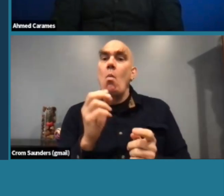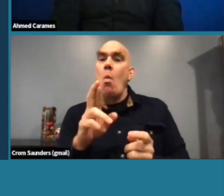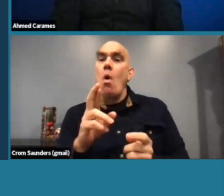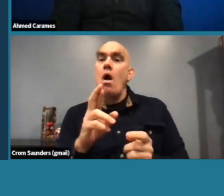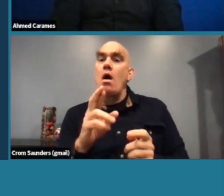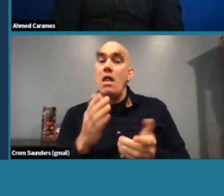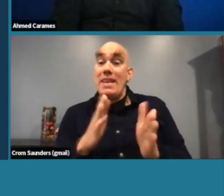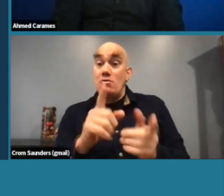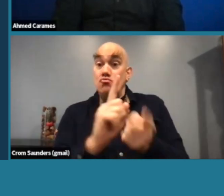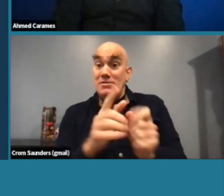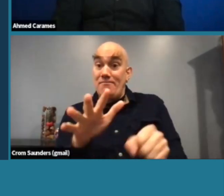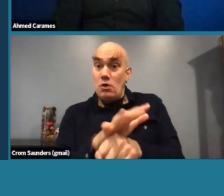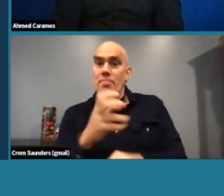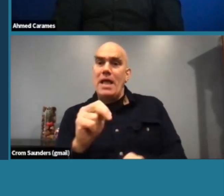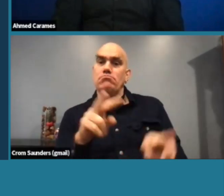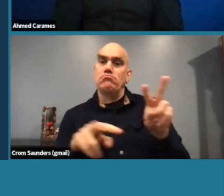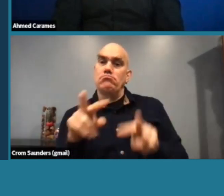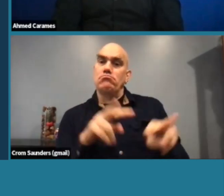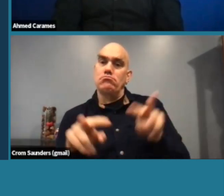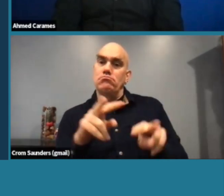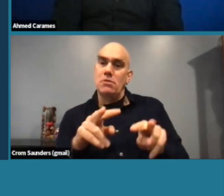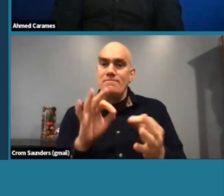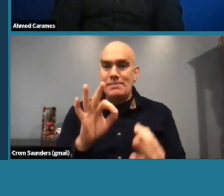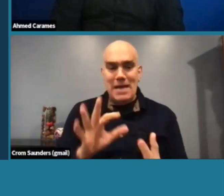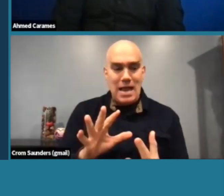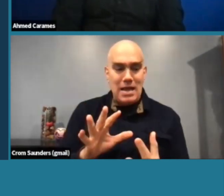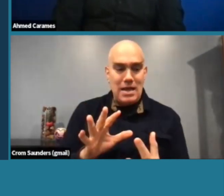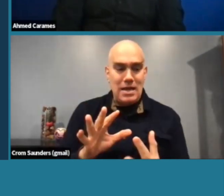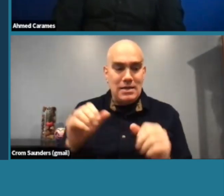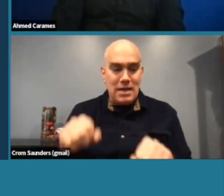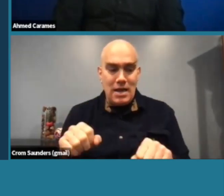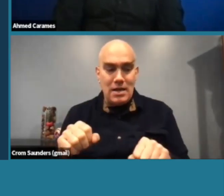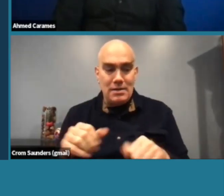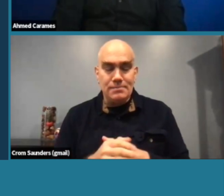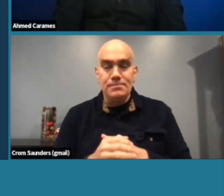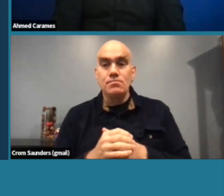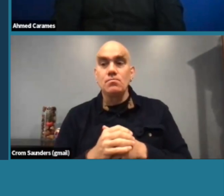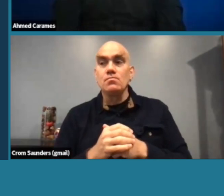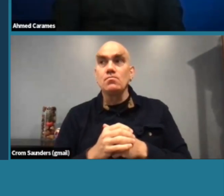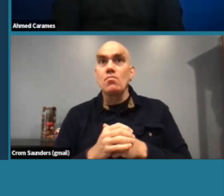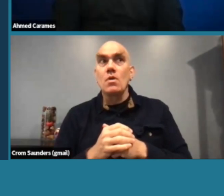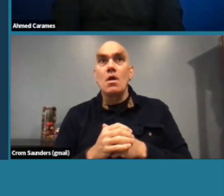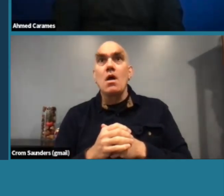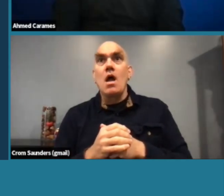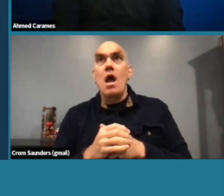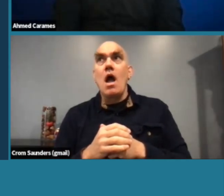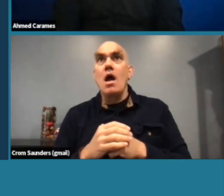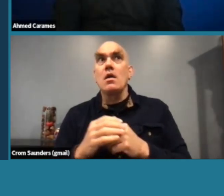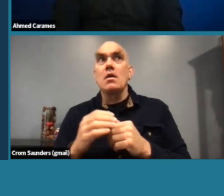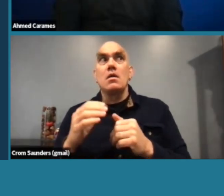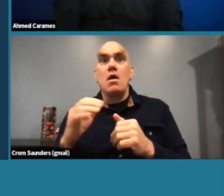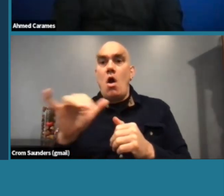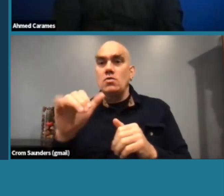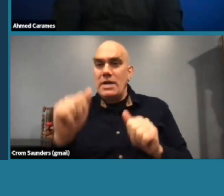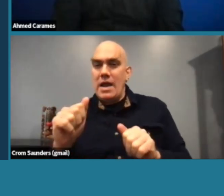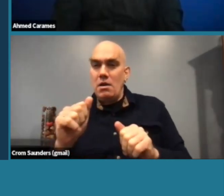do some of that translation work, whether it's done before then, or maybe if we translate the work completely, I can provide feedback on their